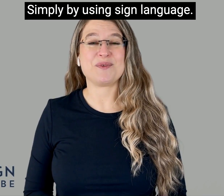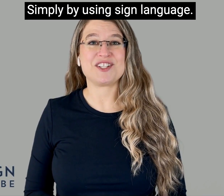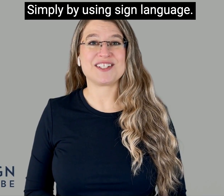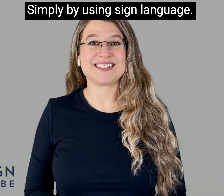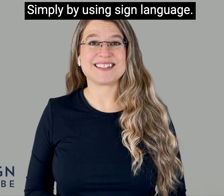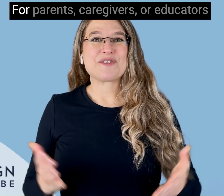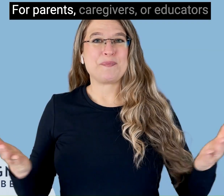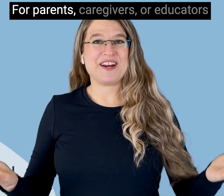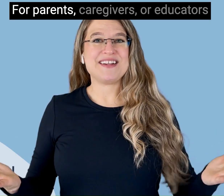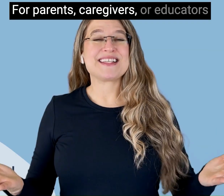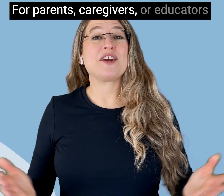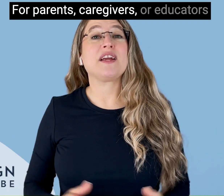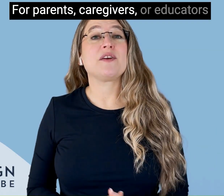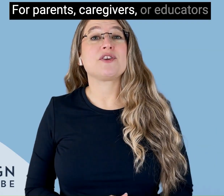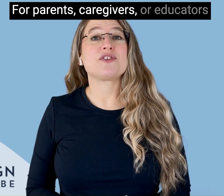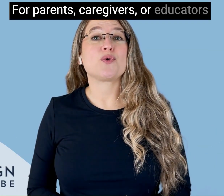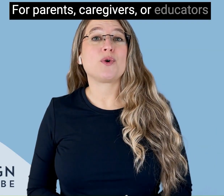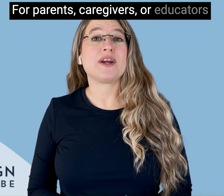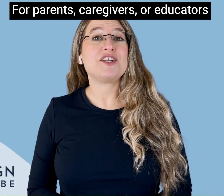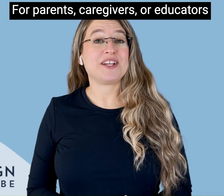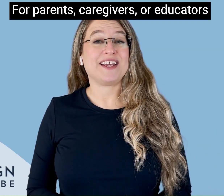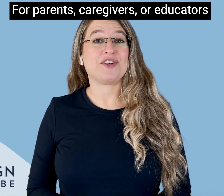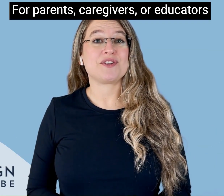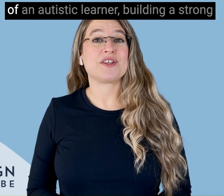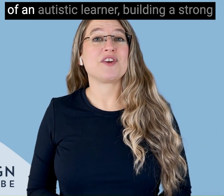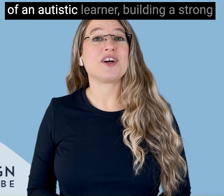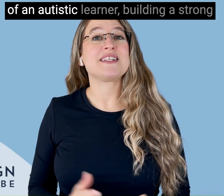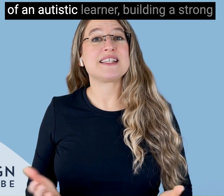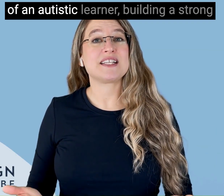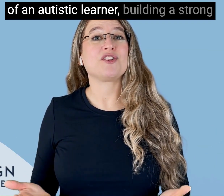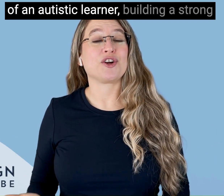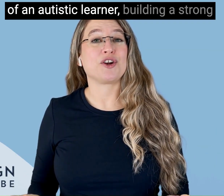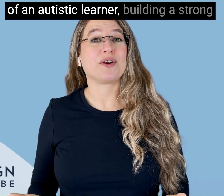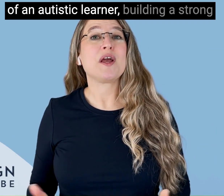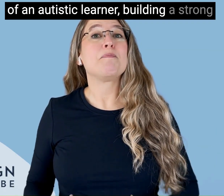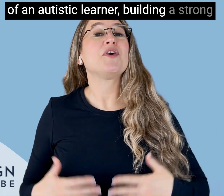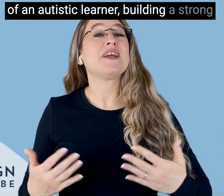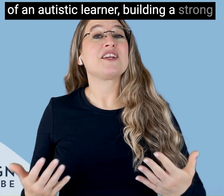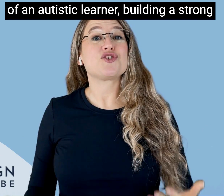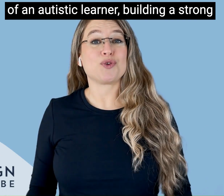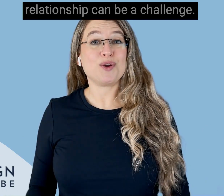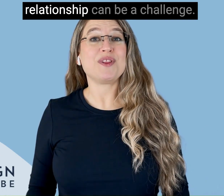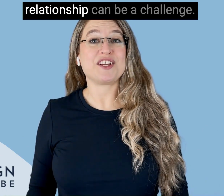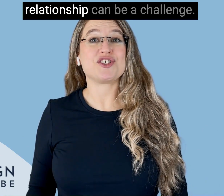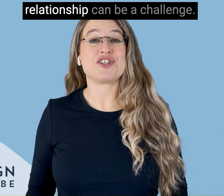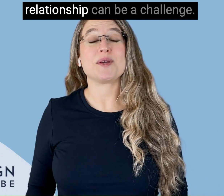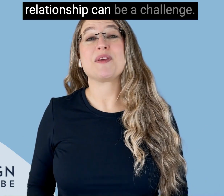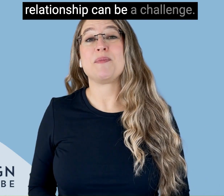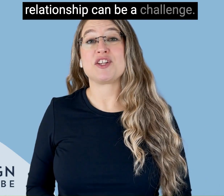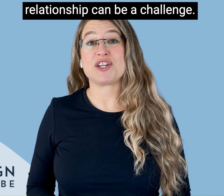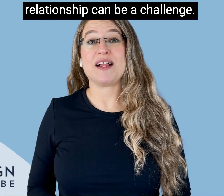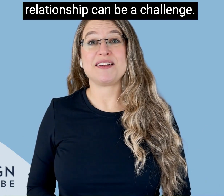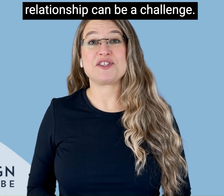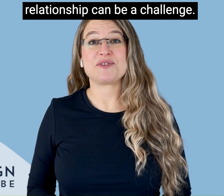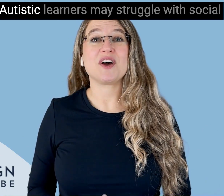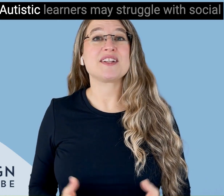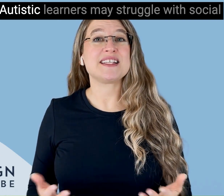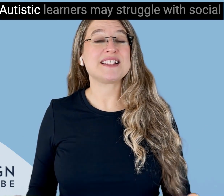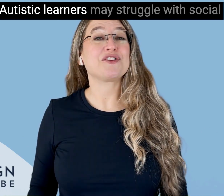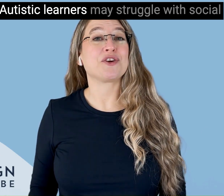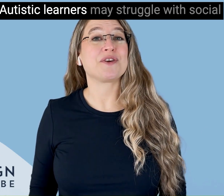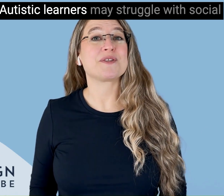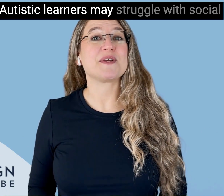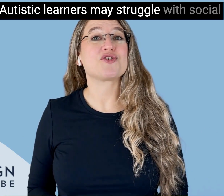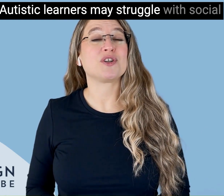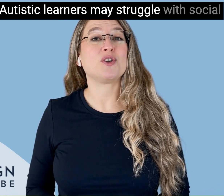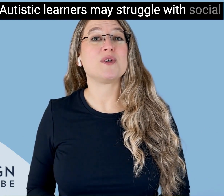sign language. For parents, caregivers, or educators of an autistic learner, building a strong relationship can be a challenge.